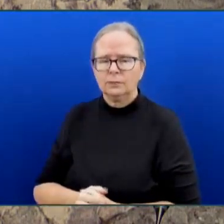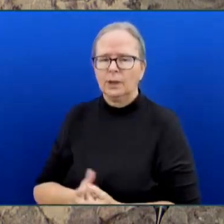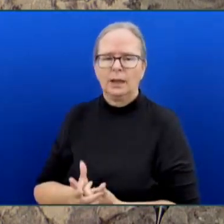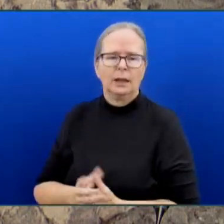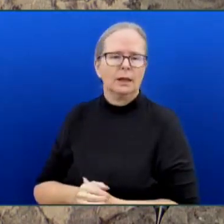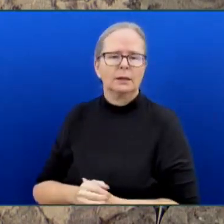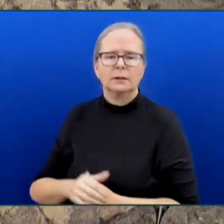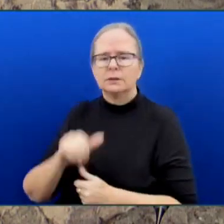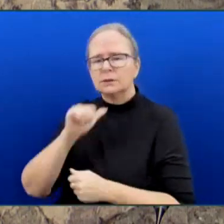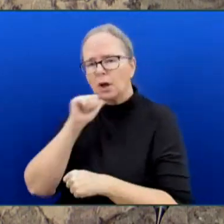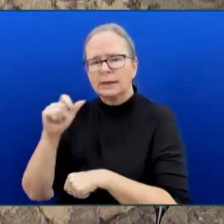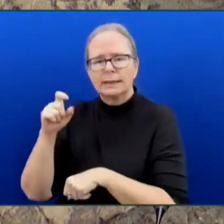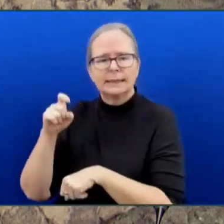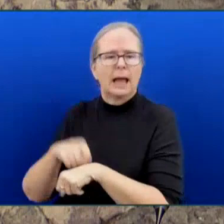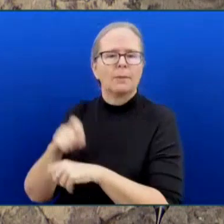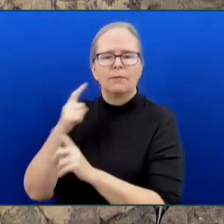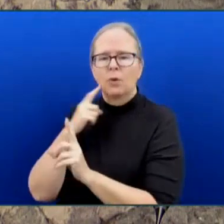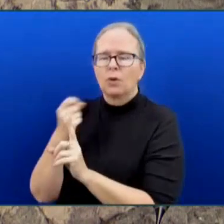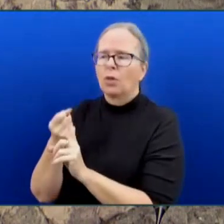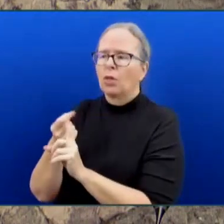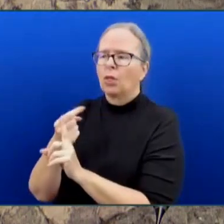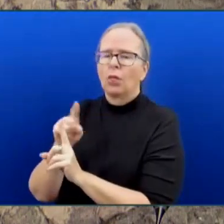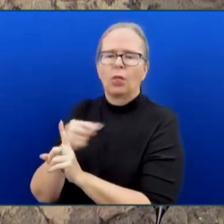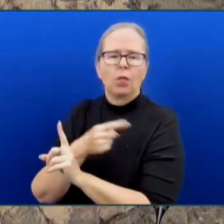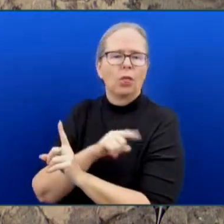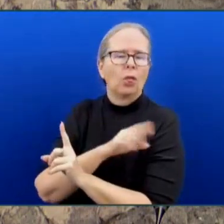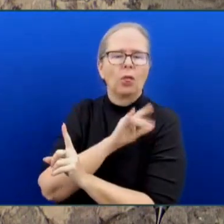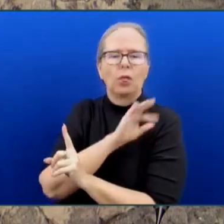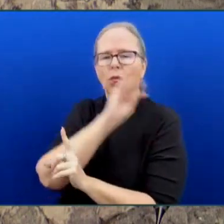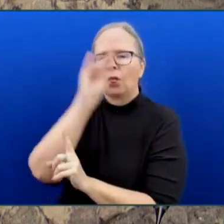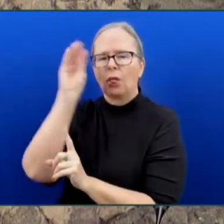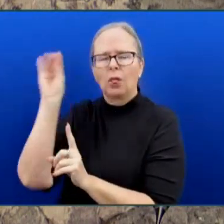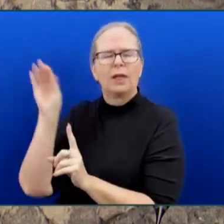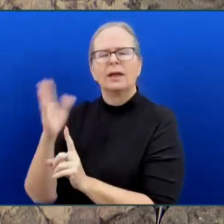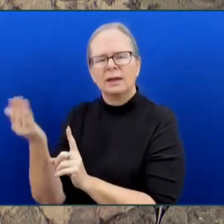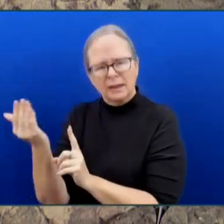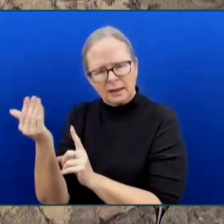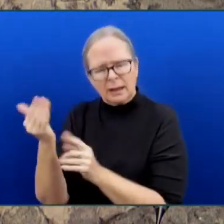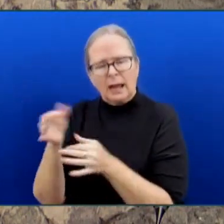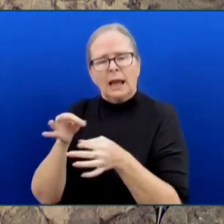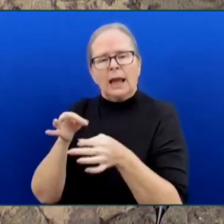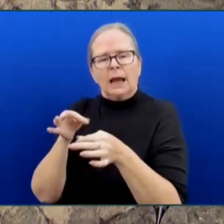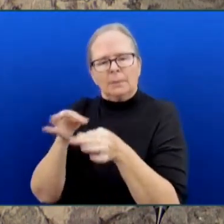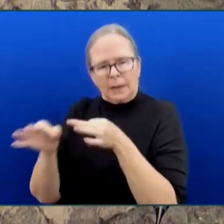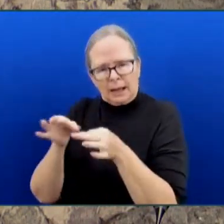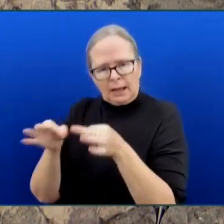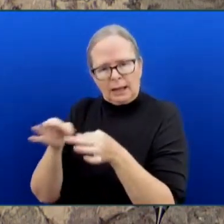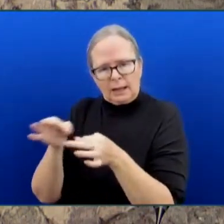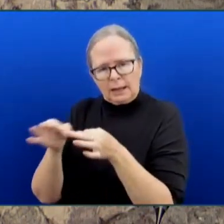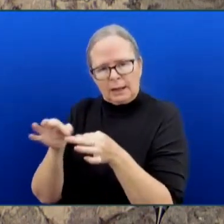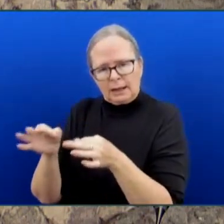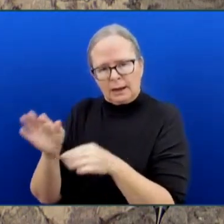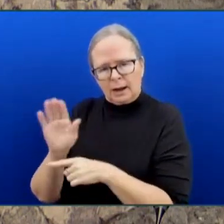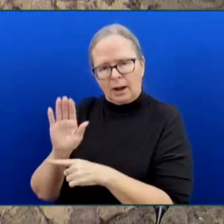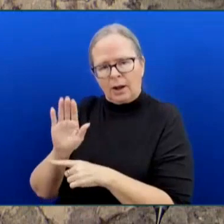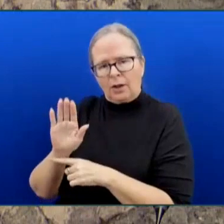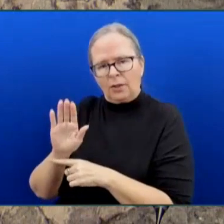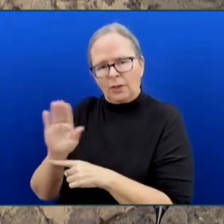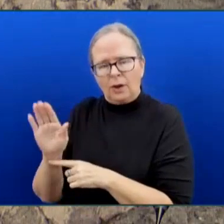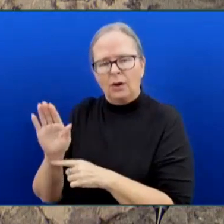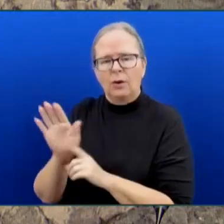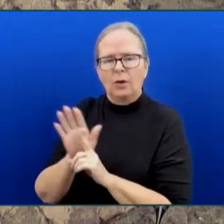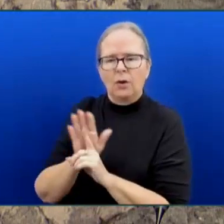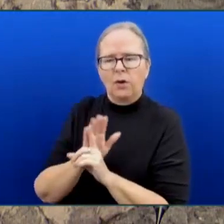She's got some explaining to do. Let's look at the tactics that are being used right now by this government to adjudicate projects. Let's be clear, the NDP is